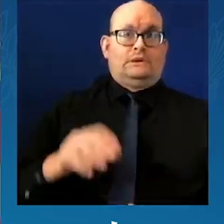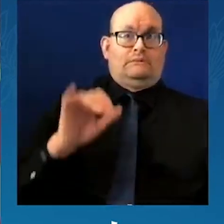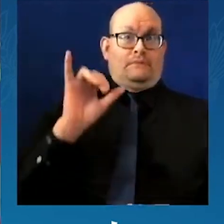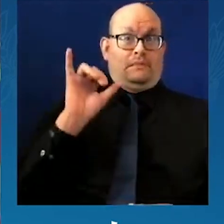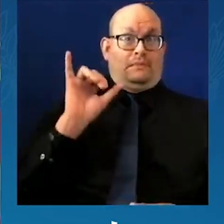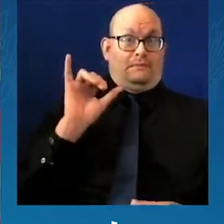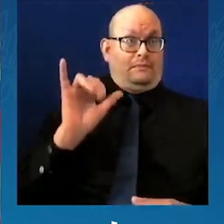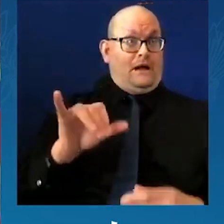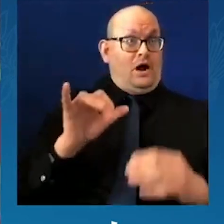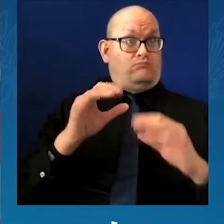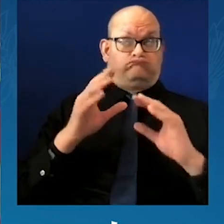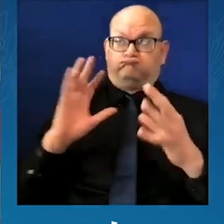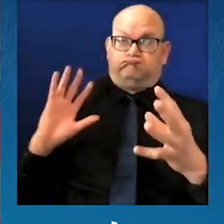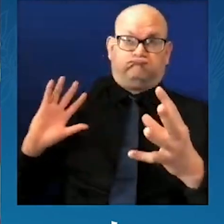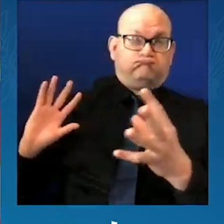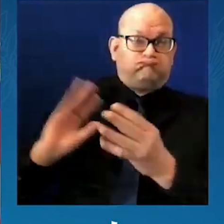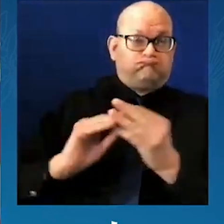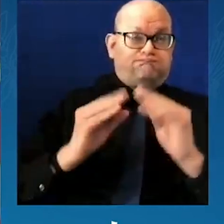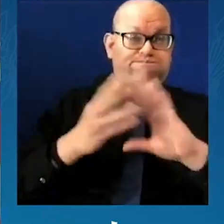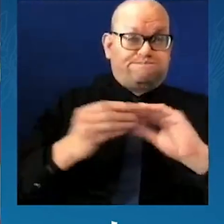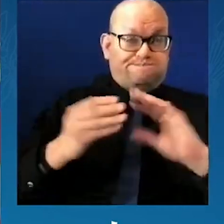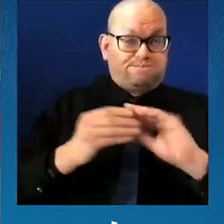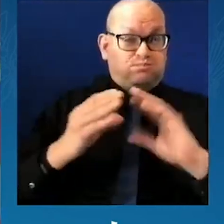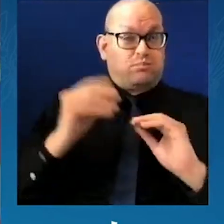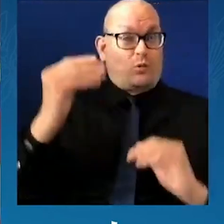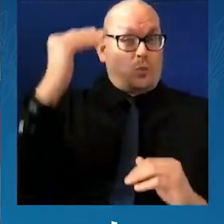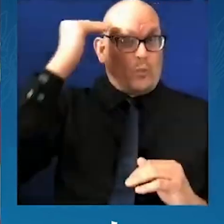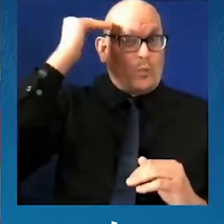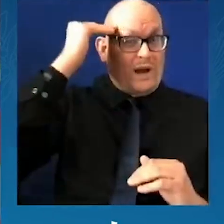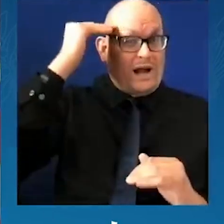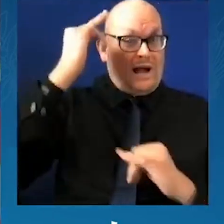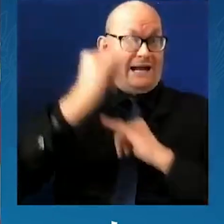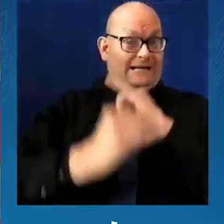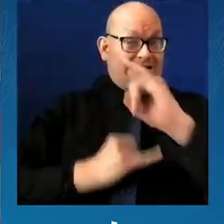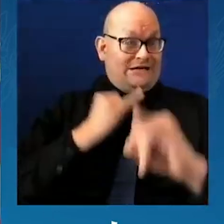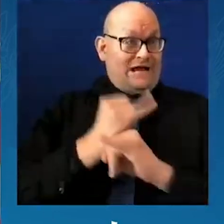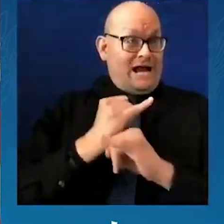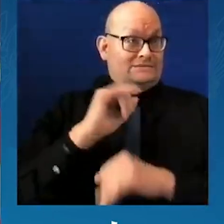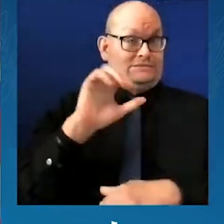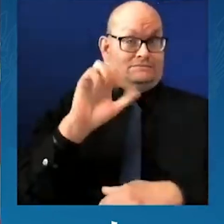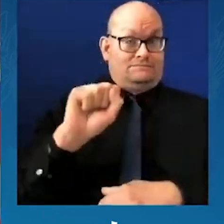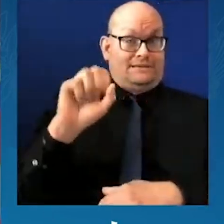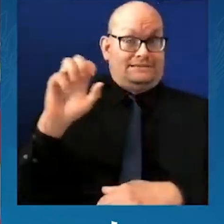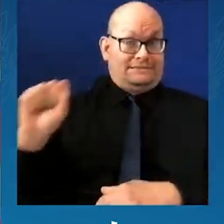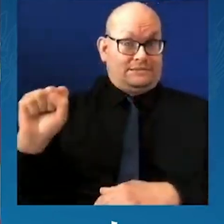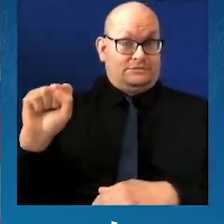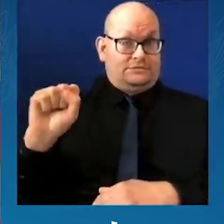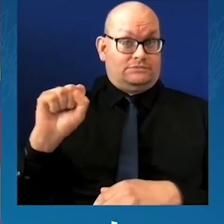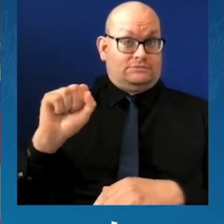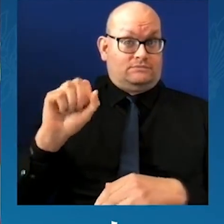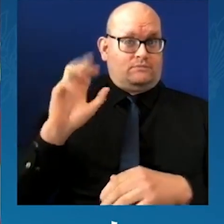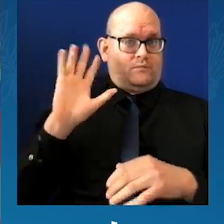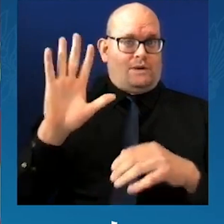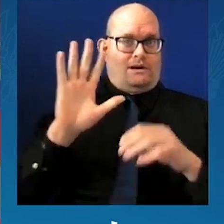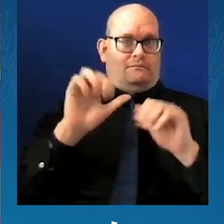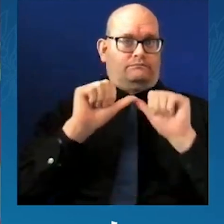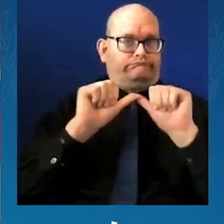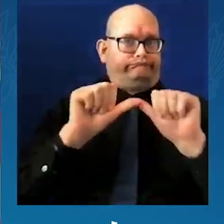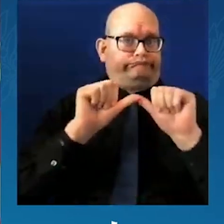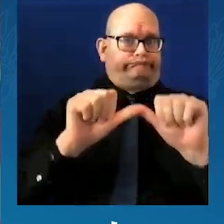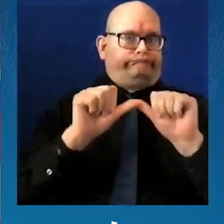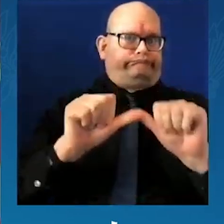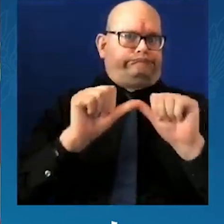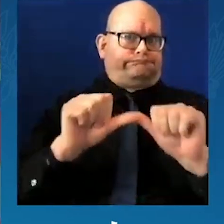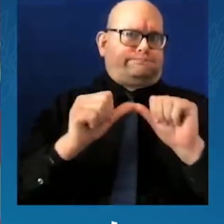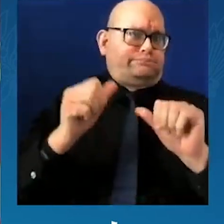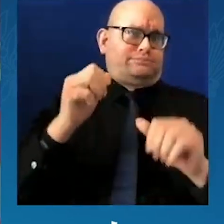we are aware that the International Space Station will not remain operational forever, that we all know, which